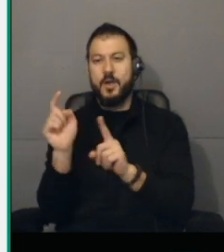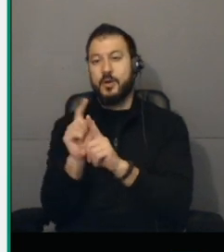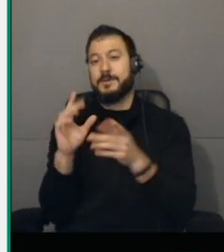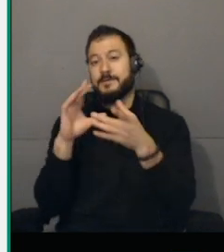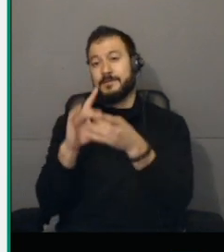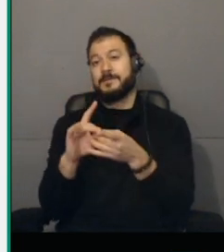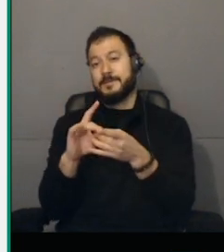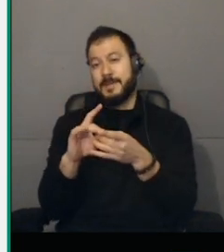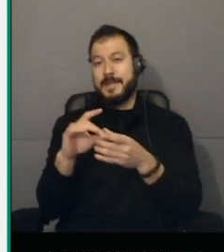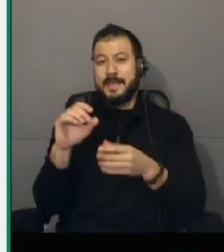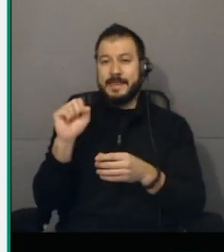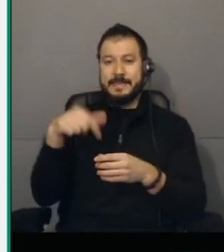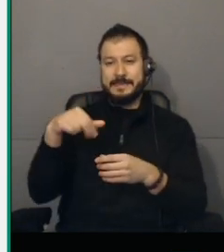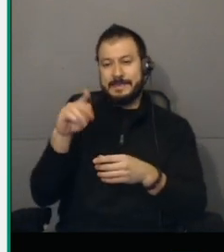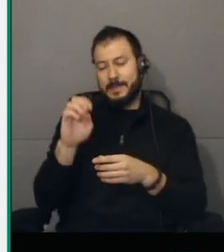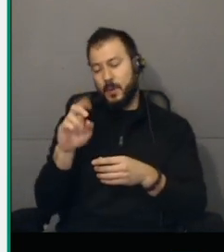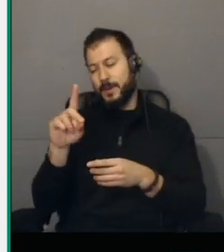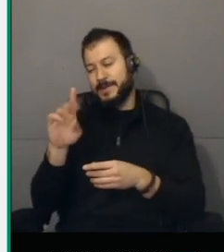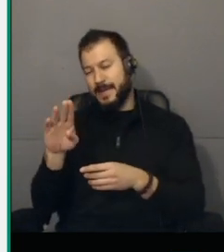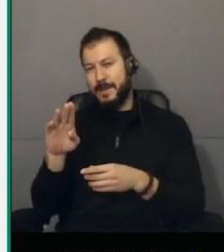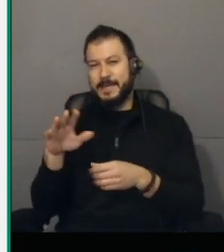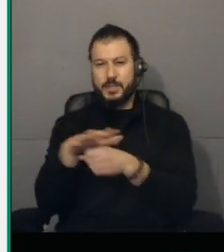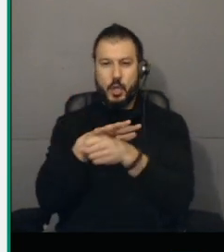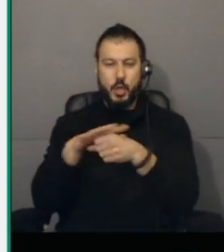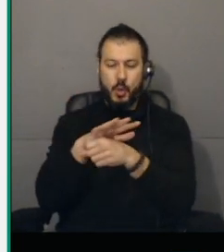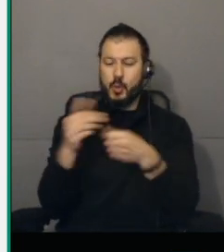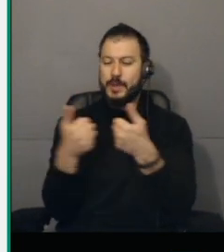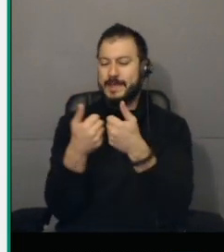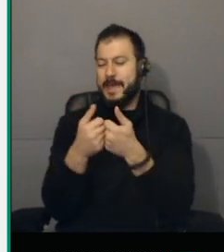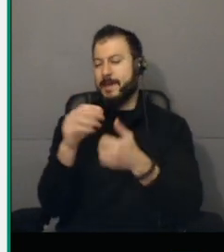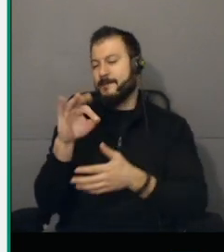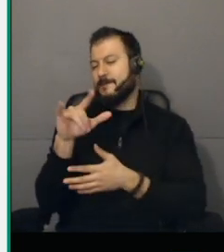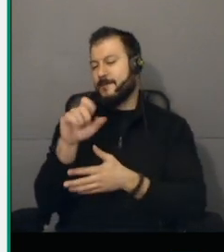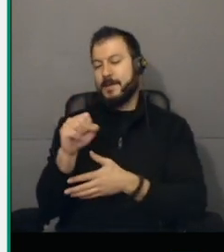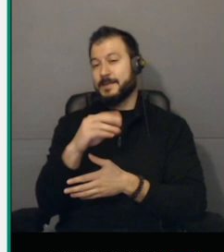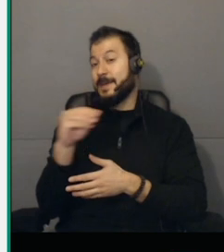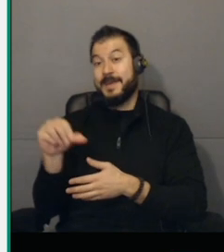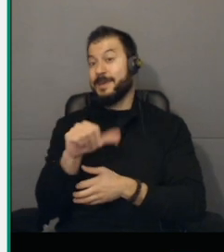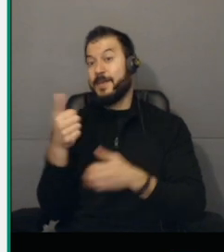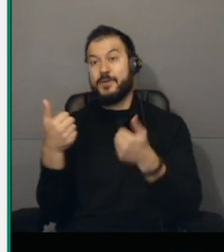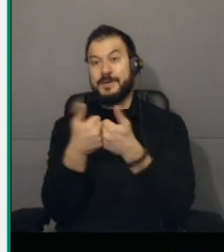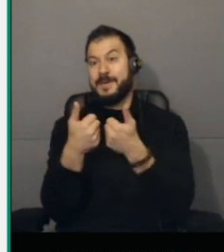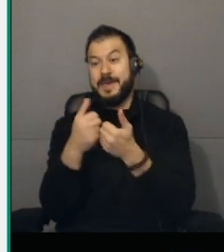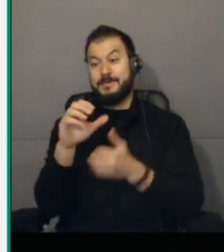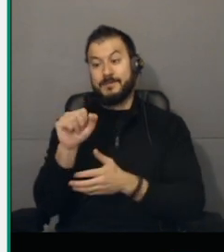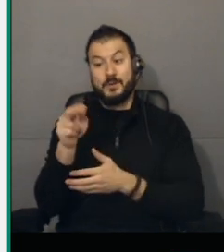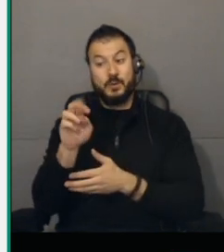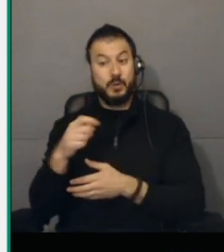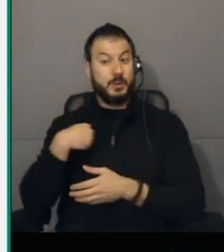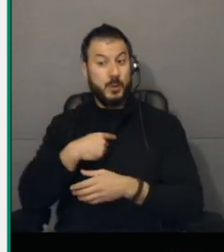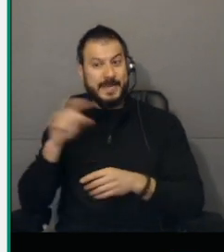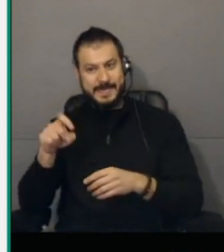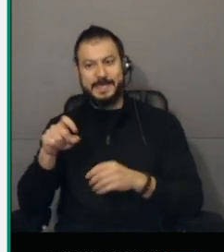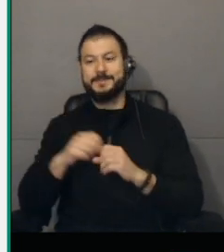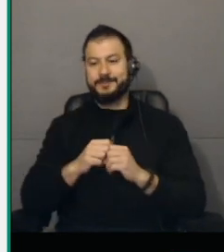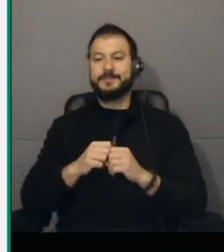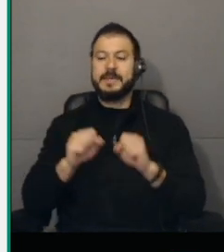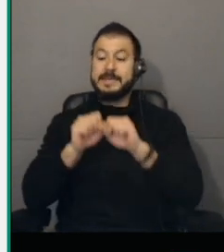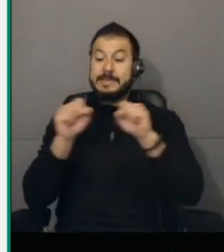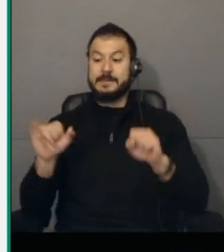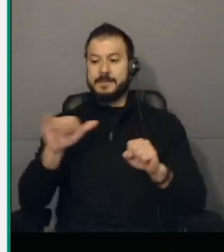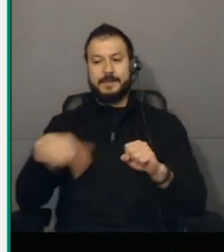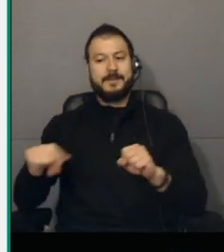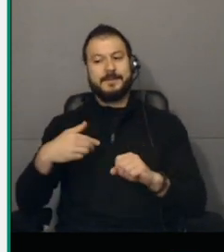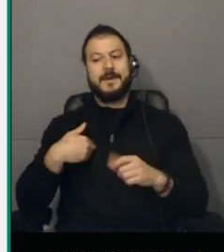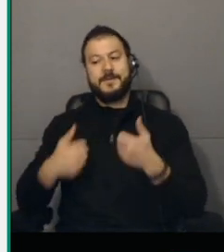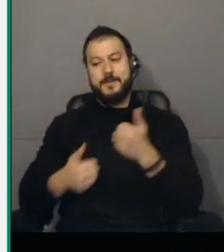our SQL performance database, local game files, and really any other data source that we need. Systems like this have the